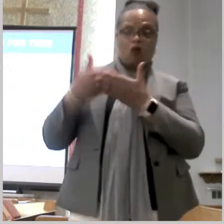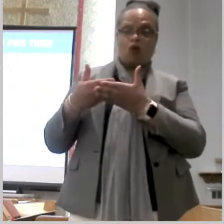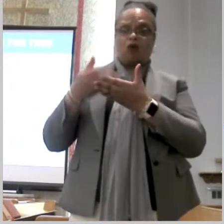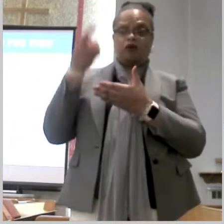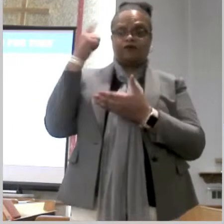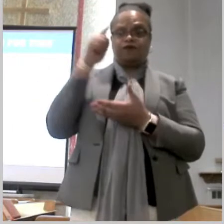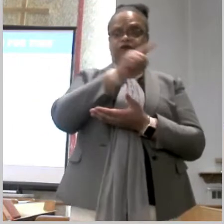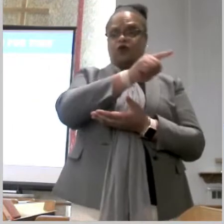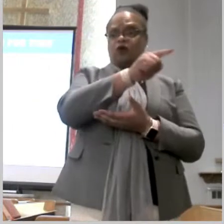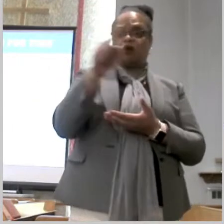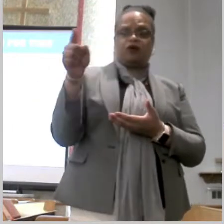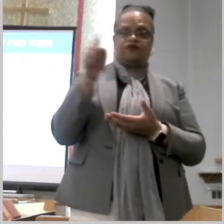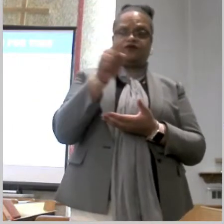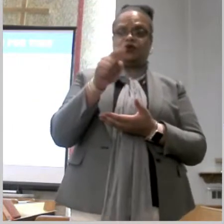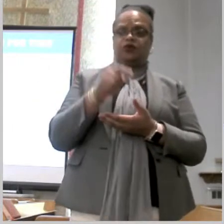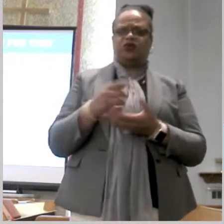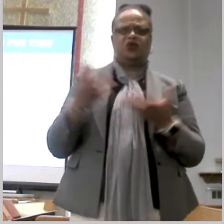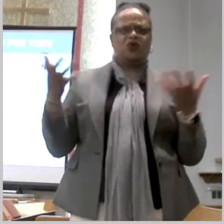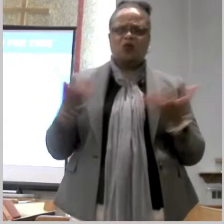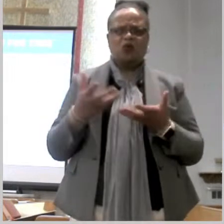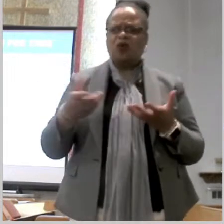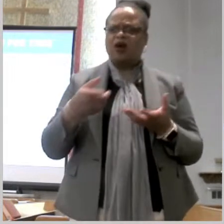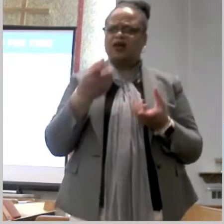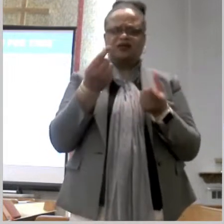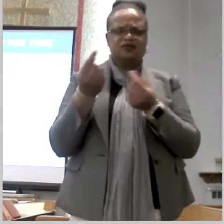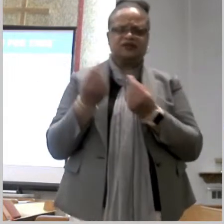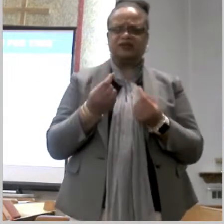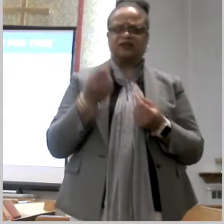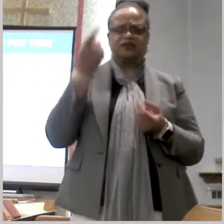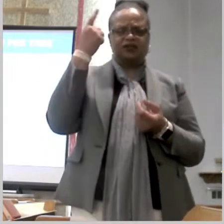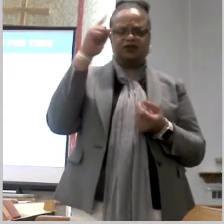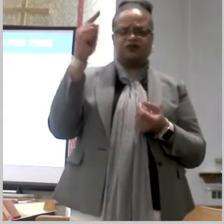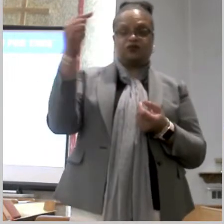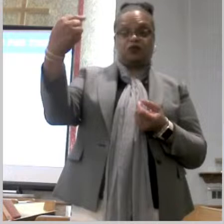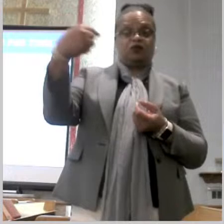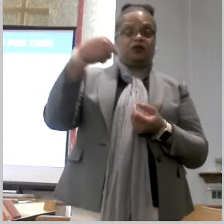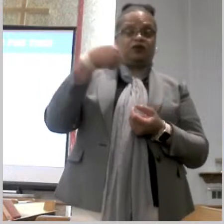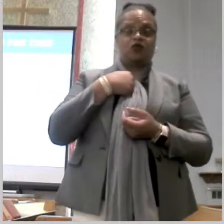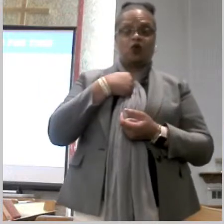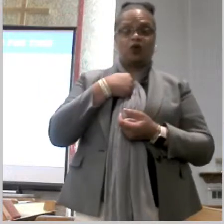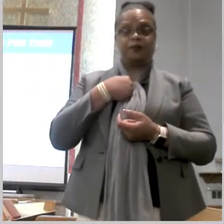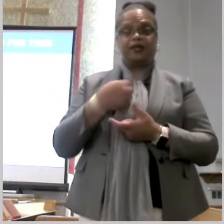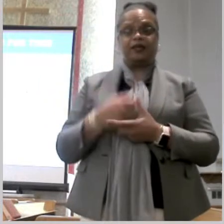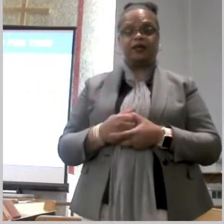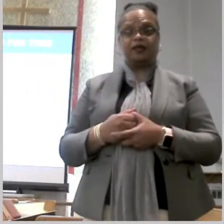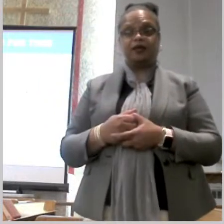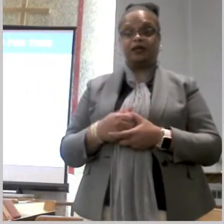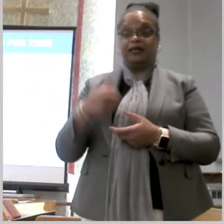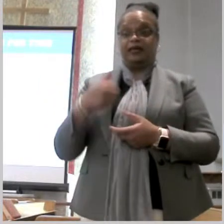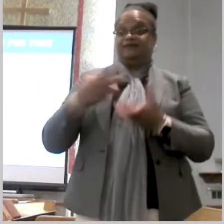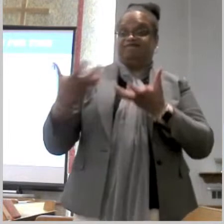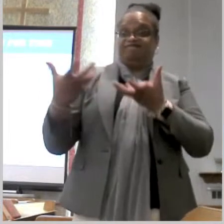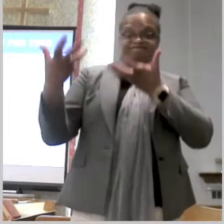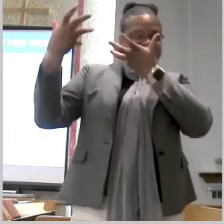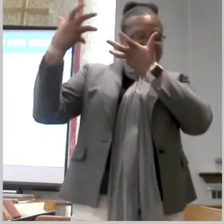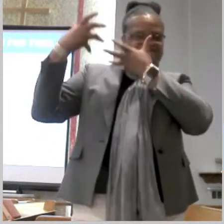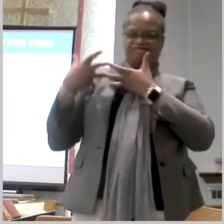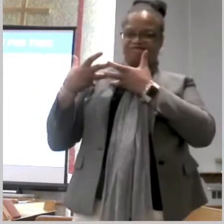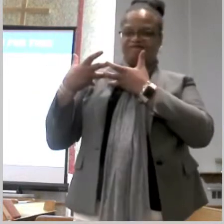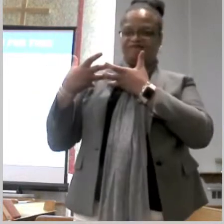I've borne it all for thee. What hast thou borne for me?